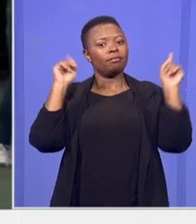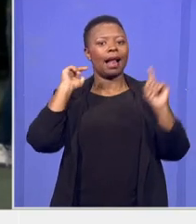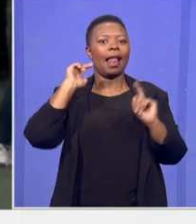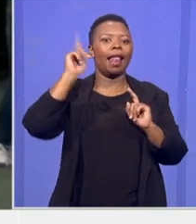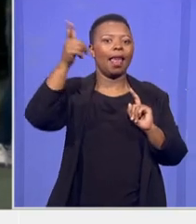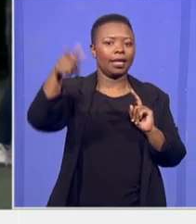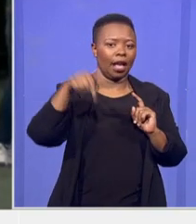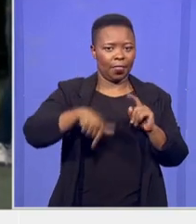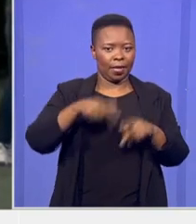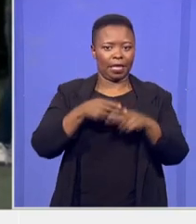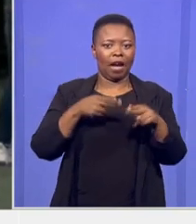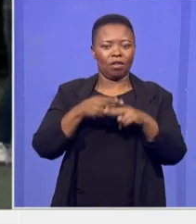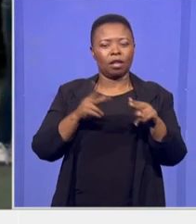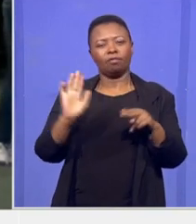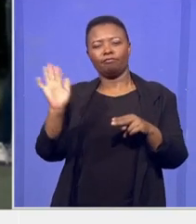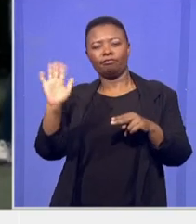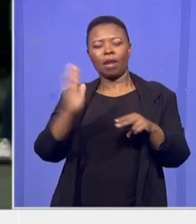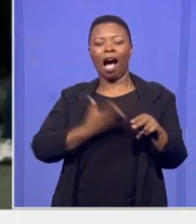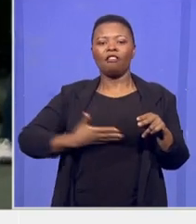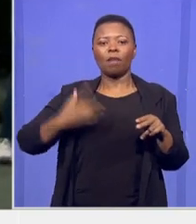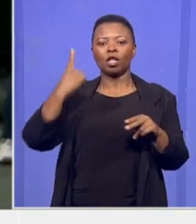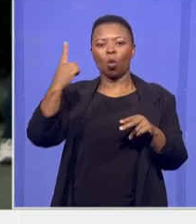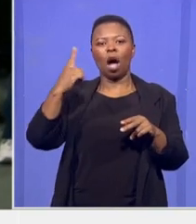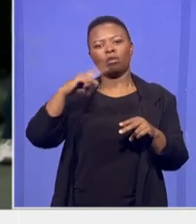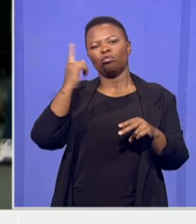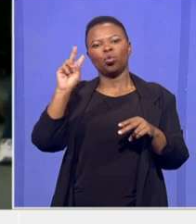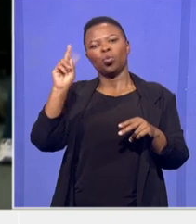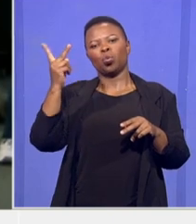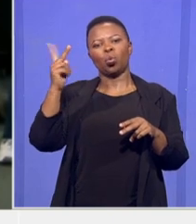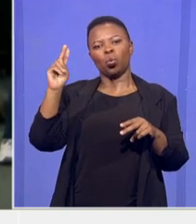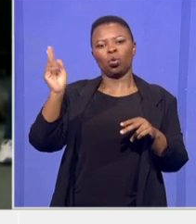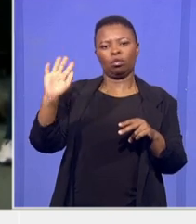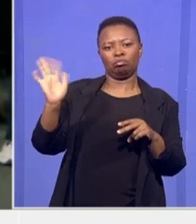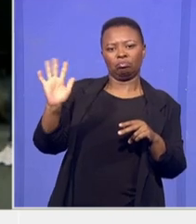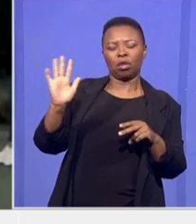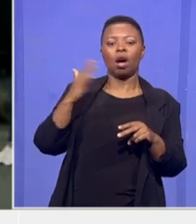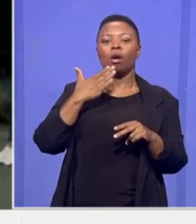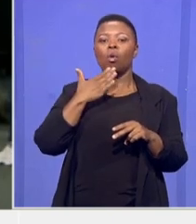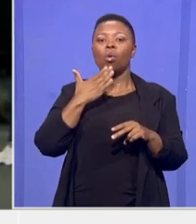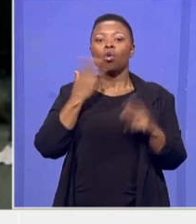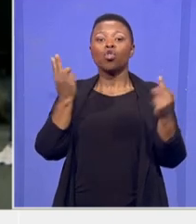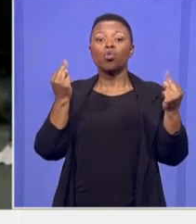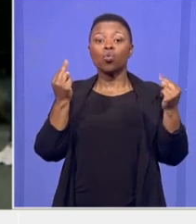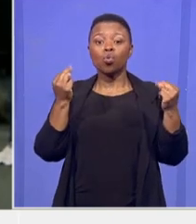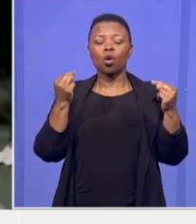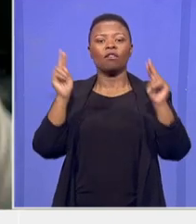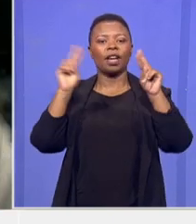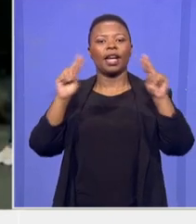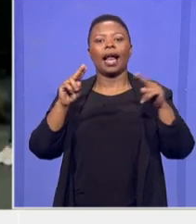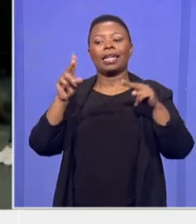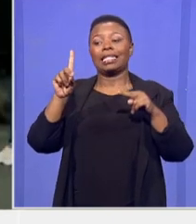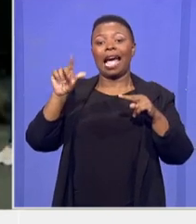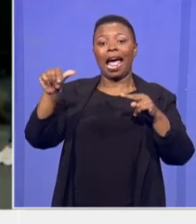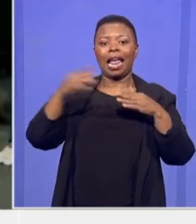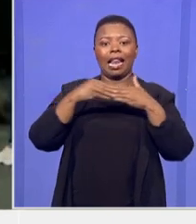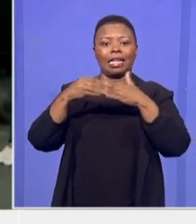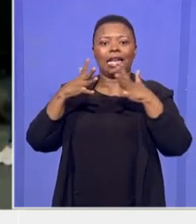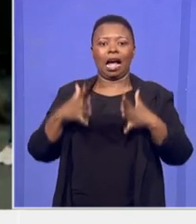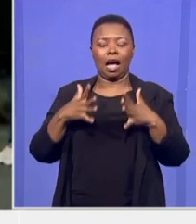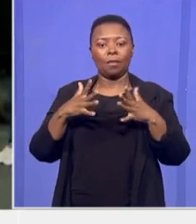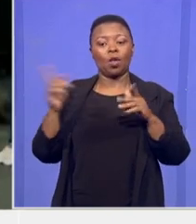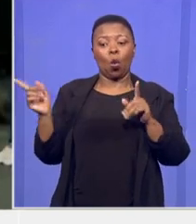this afternoon at about 1:30, 2:00. On who is the new federal leader of the Democratic Alliance alongside the